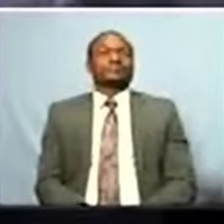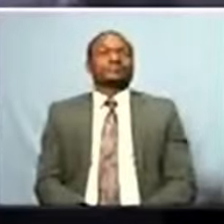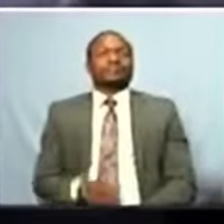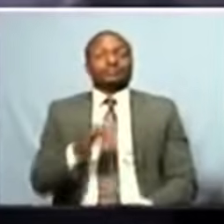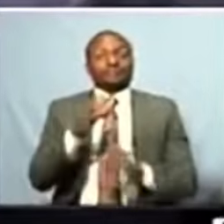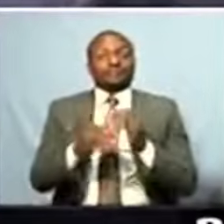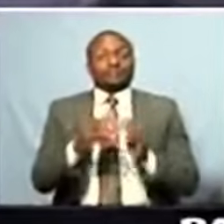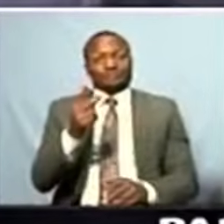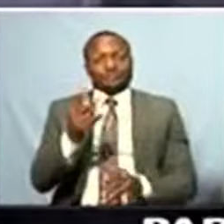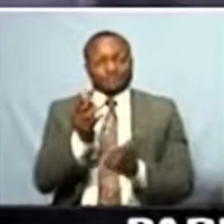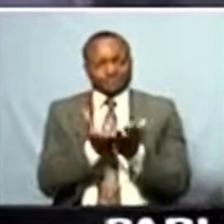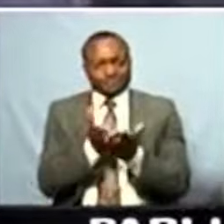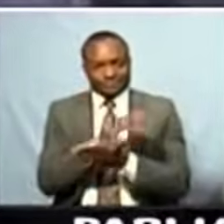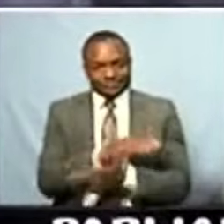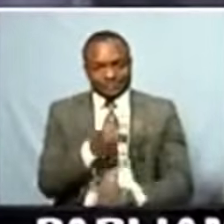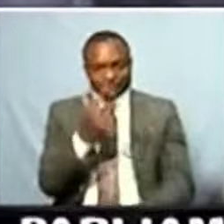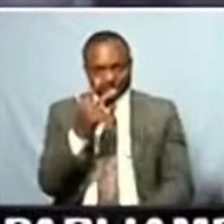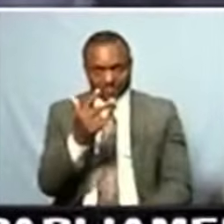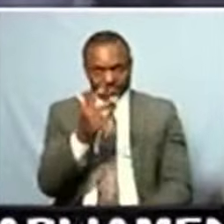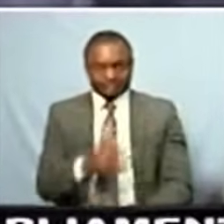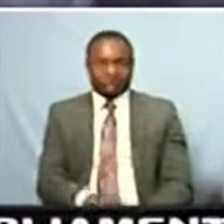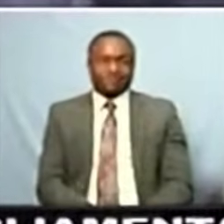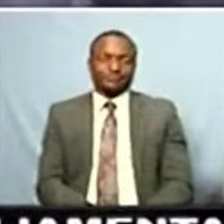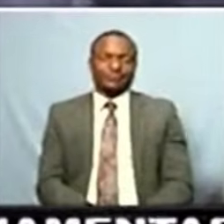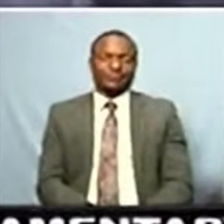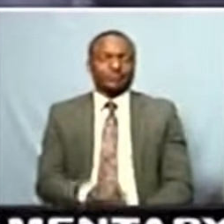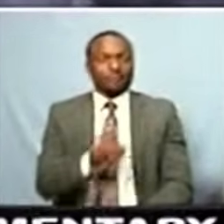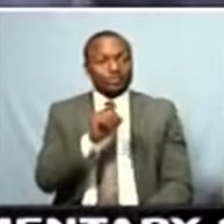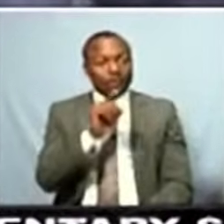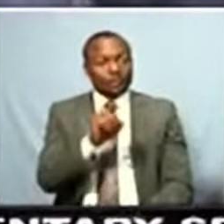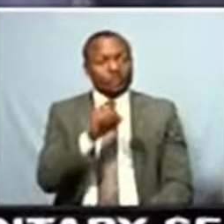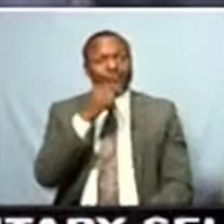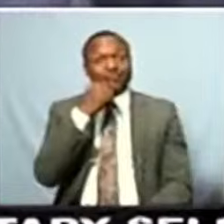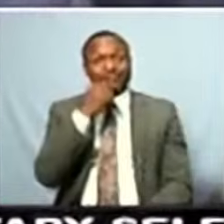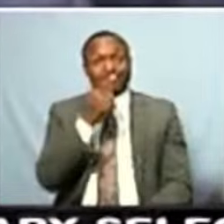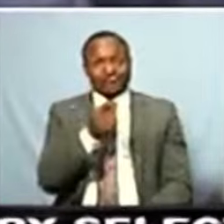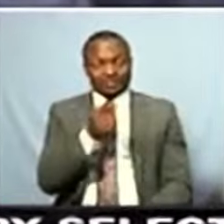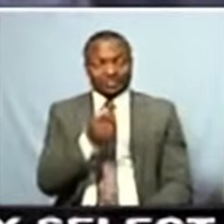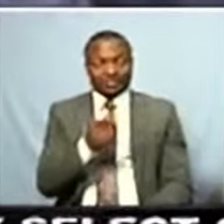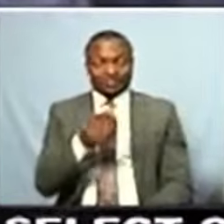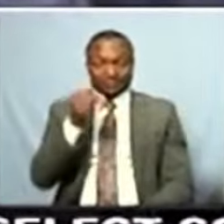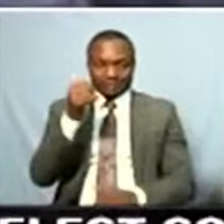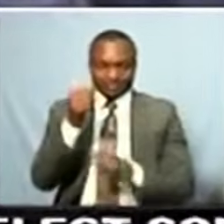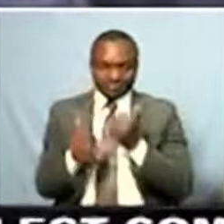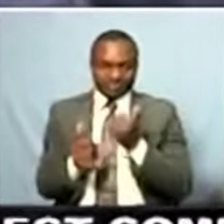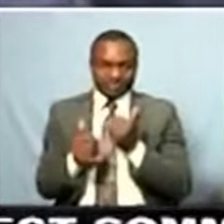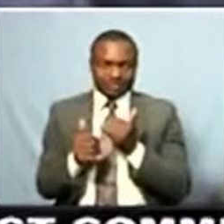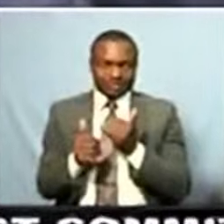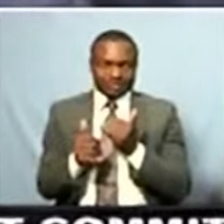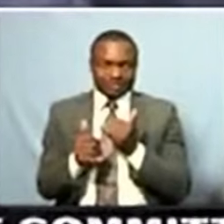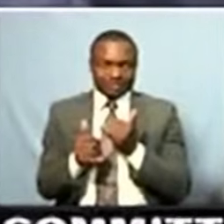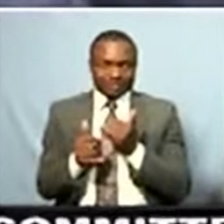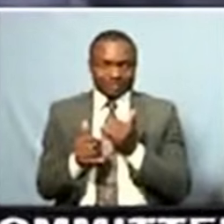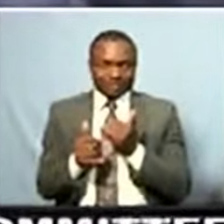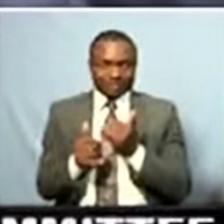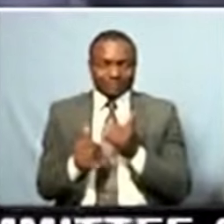Clause 3 on page 3. You have said the last.